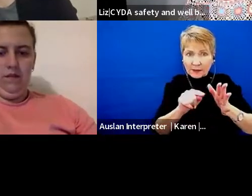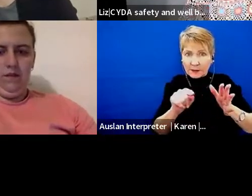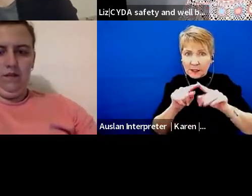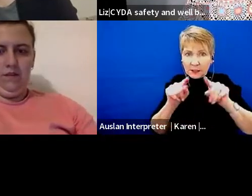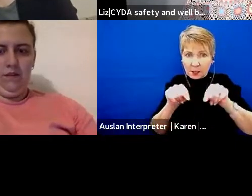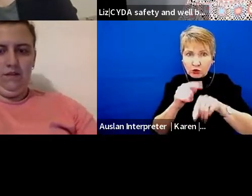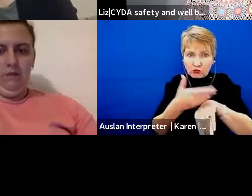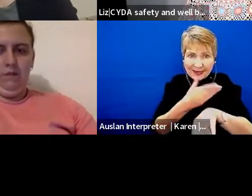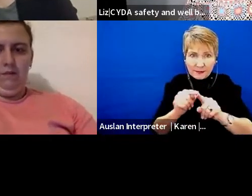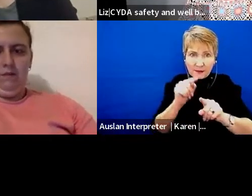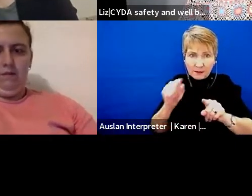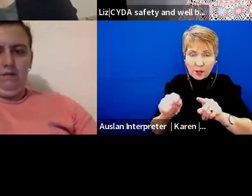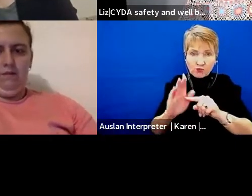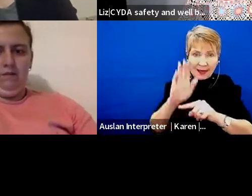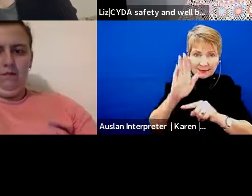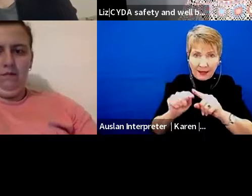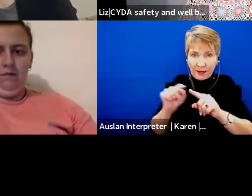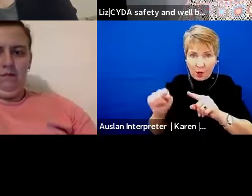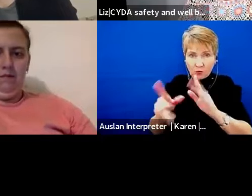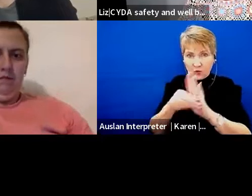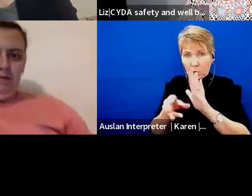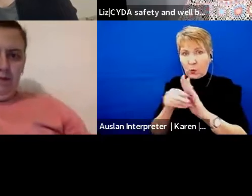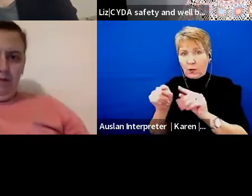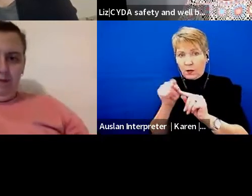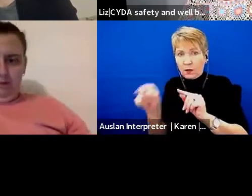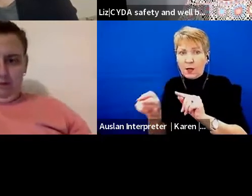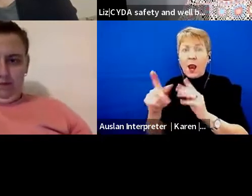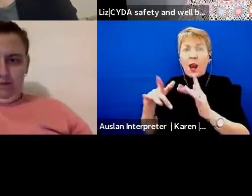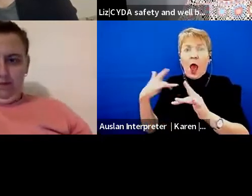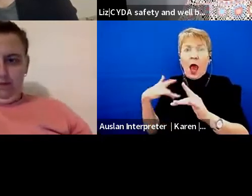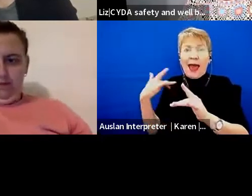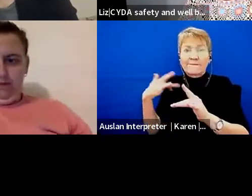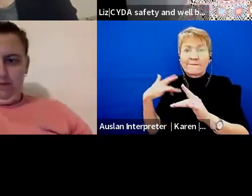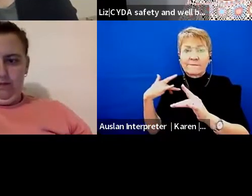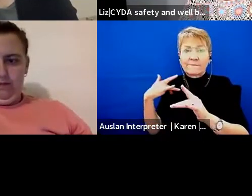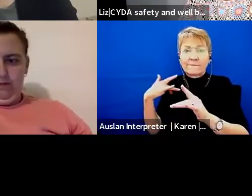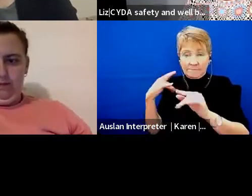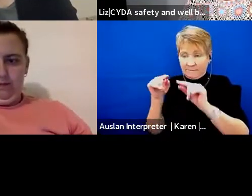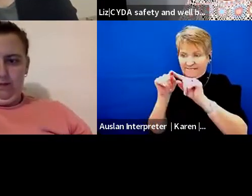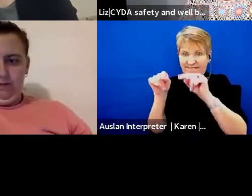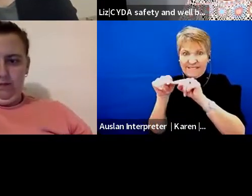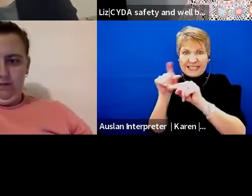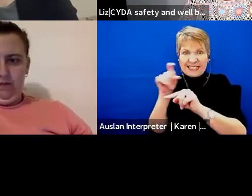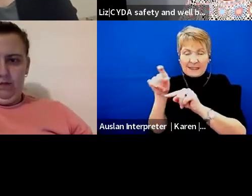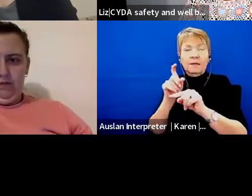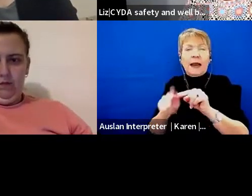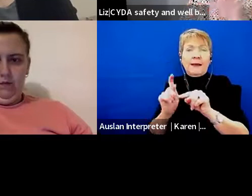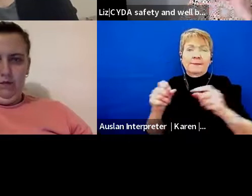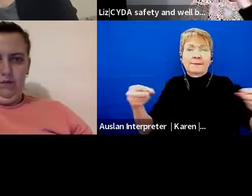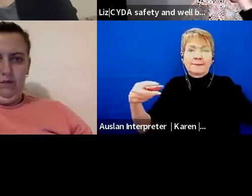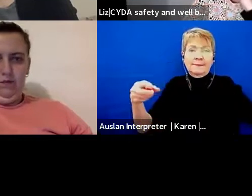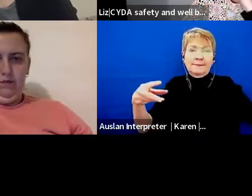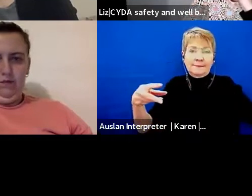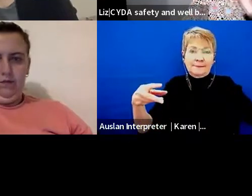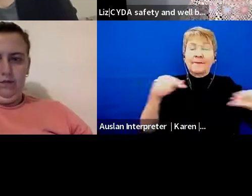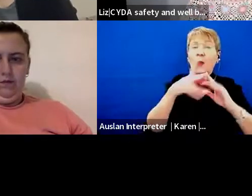the Q&A function to ask your questions. These sessions will also be recorded to share with others. If